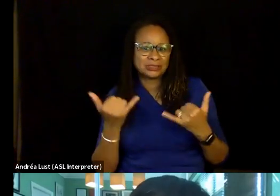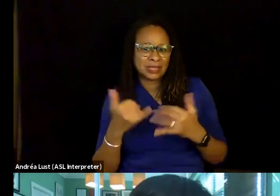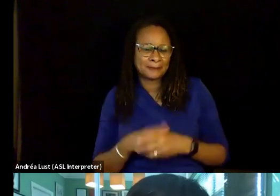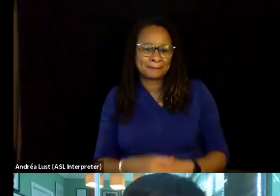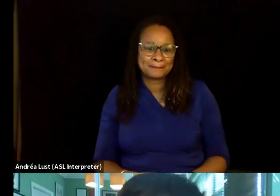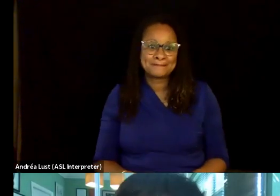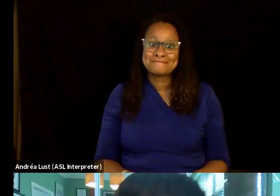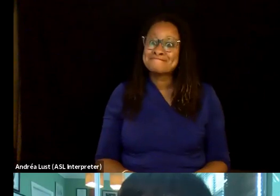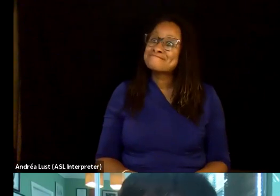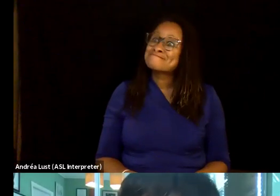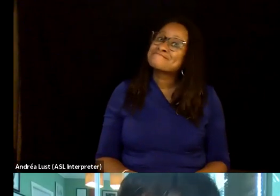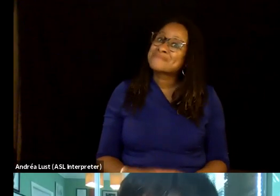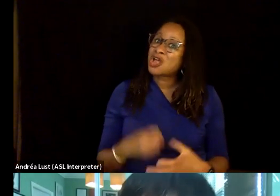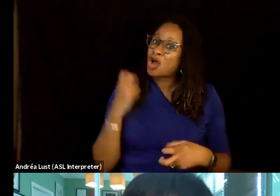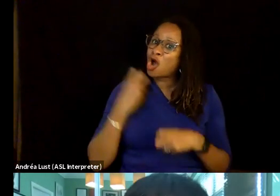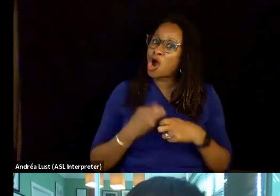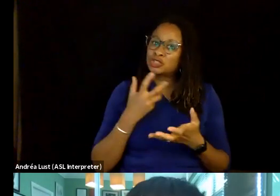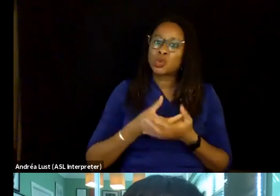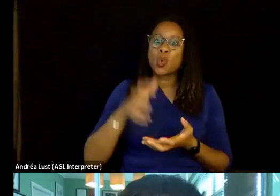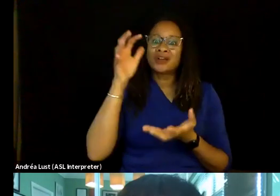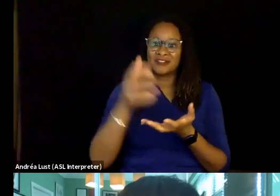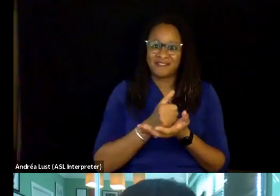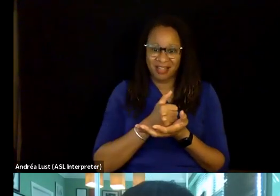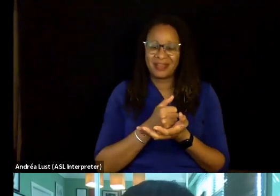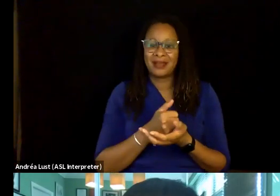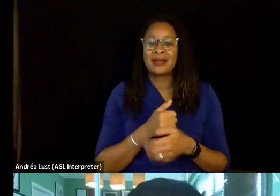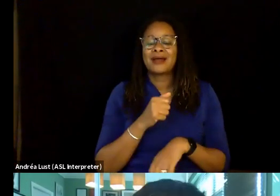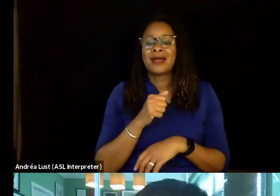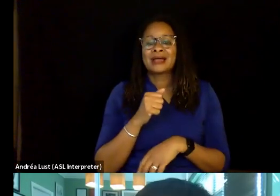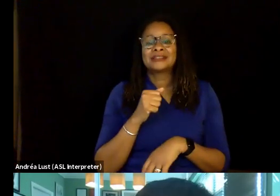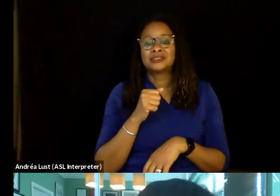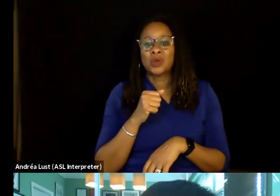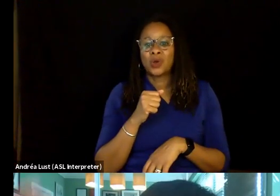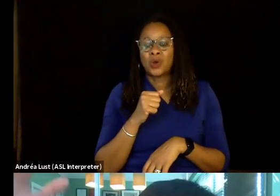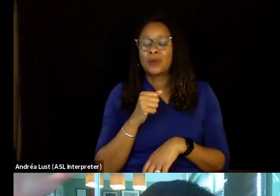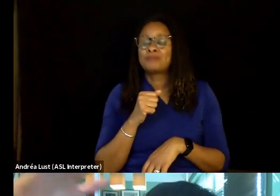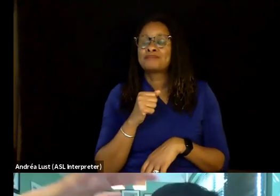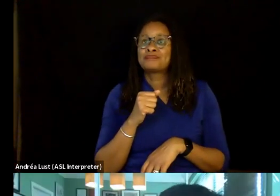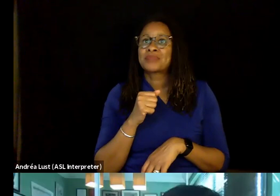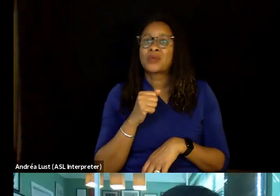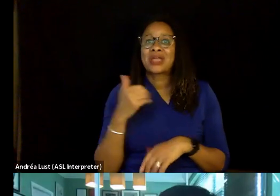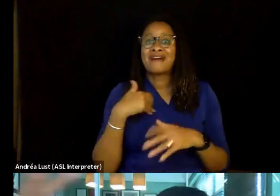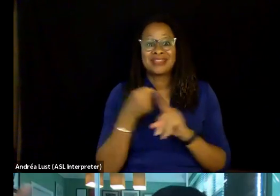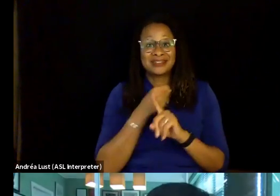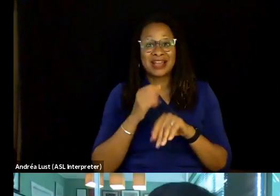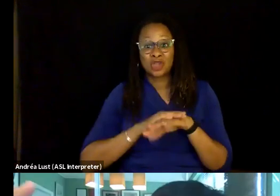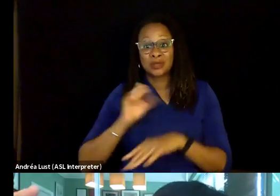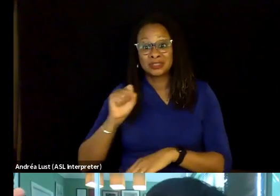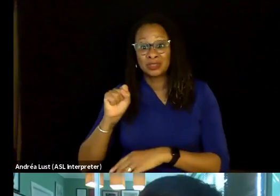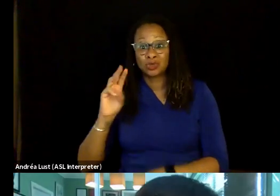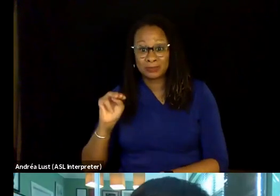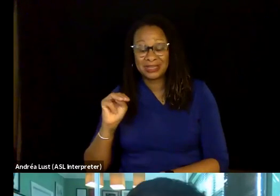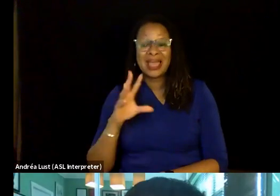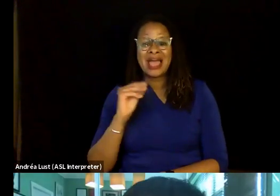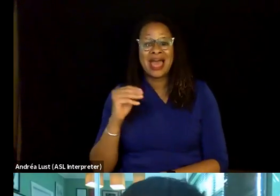Hard to quantify, you know, because the exponential attacks on social media bottom up, and then the government, the weaponization of the